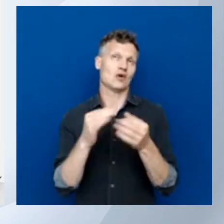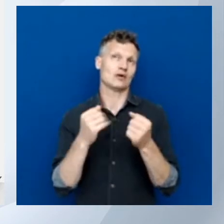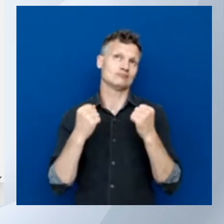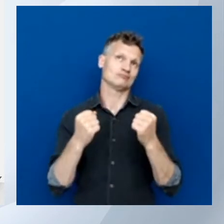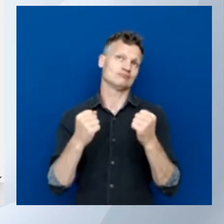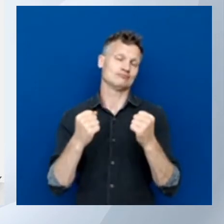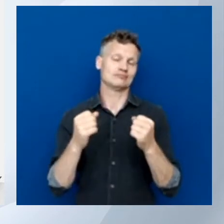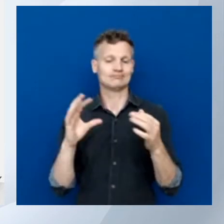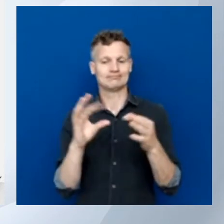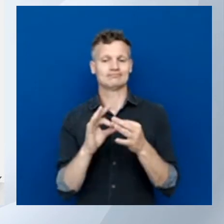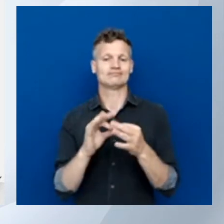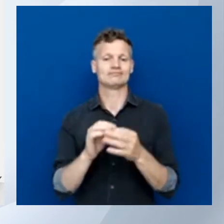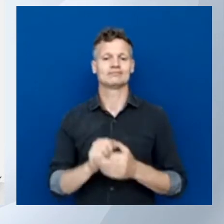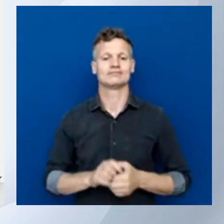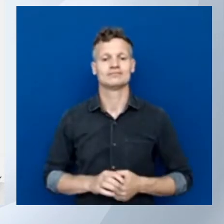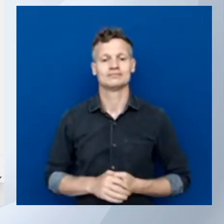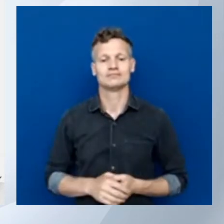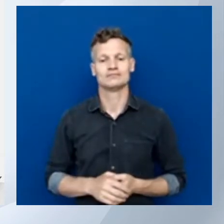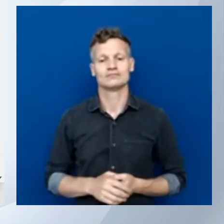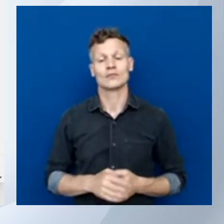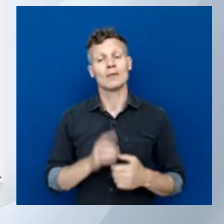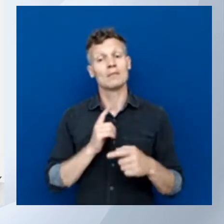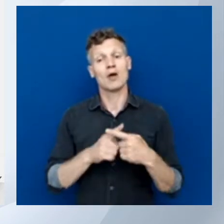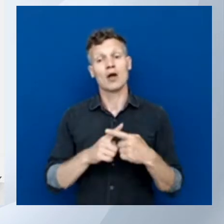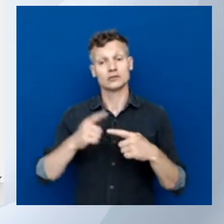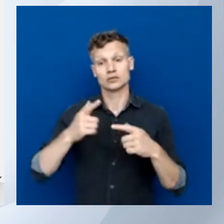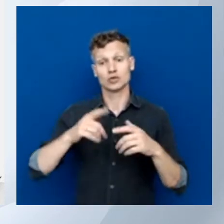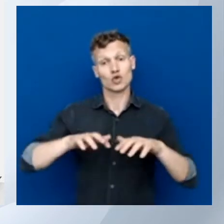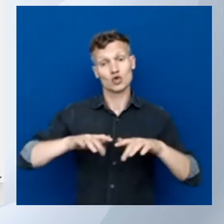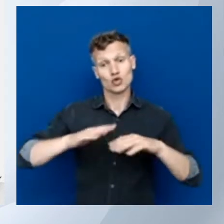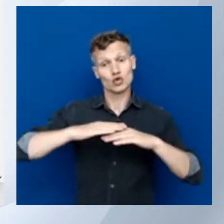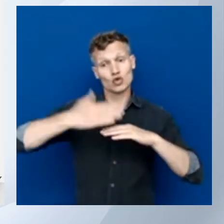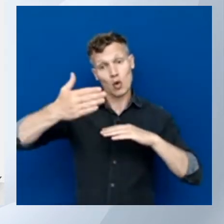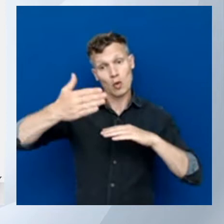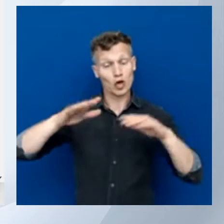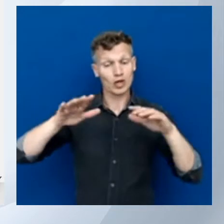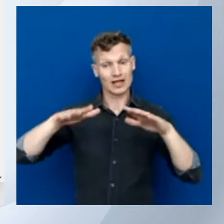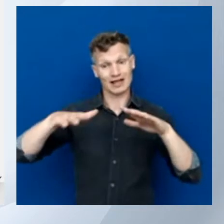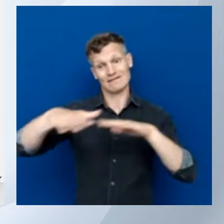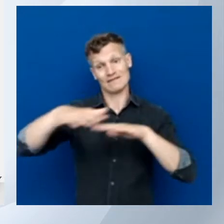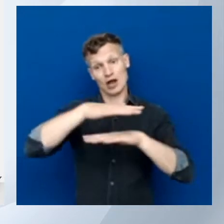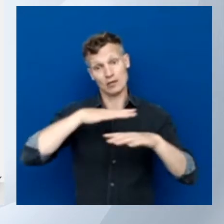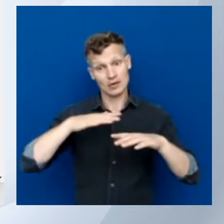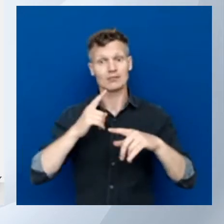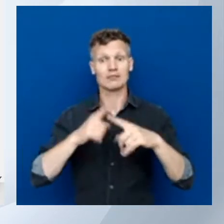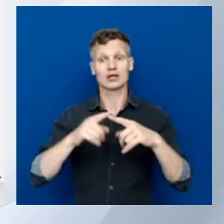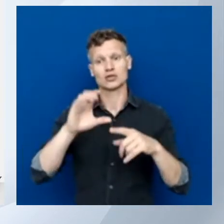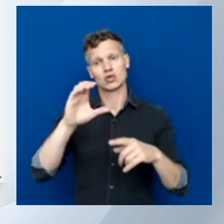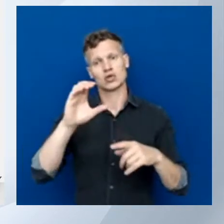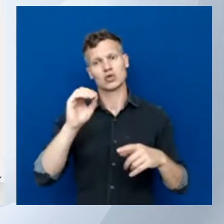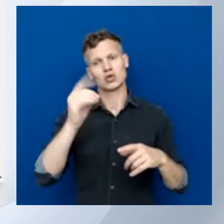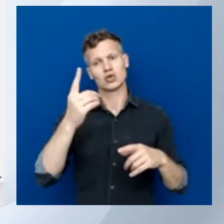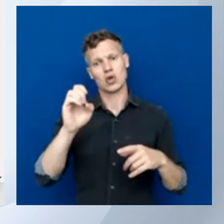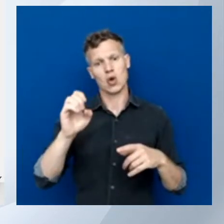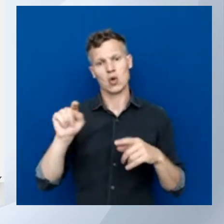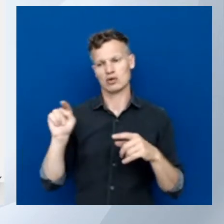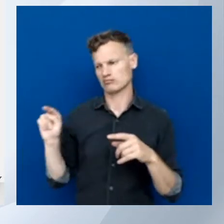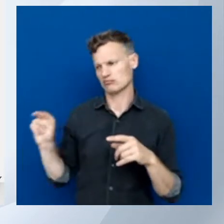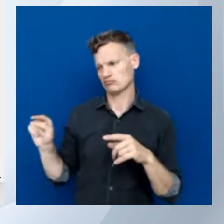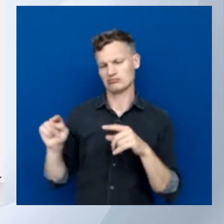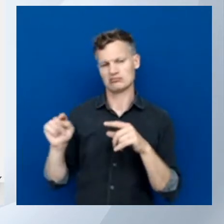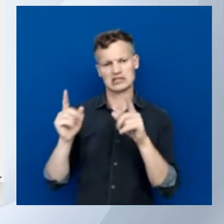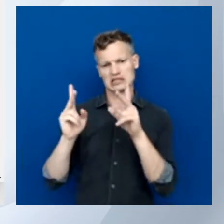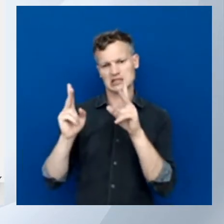the working directory is defined with this code snippet, and some variables are also defined that will be used for training.